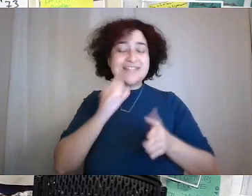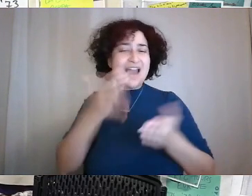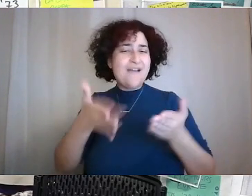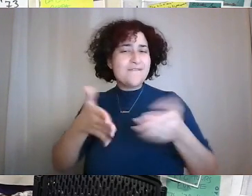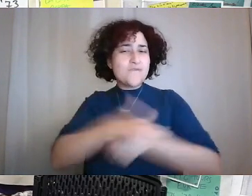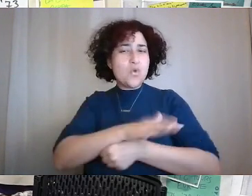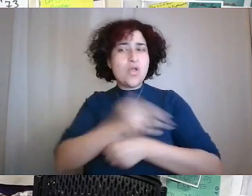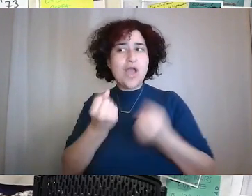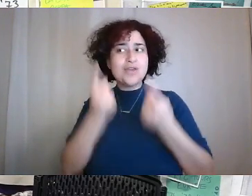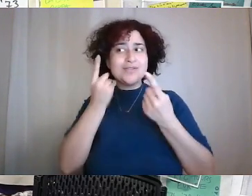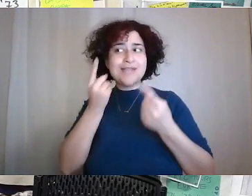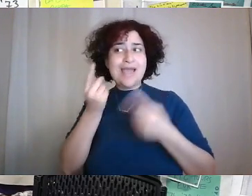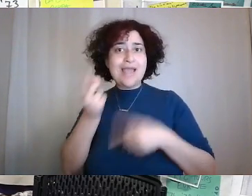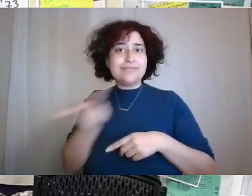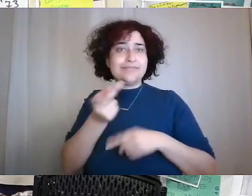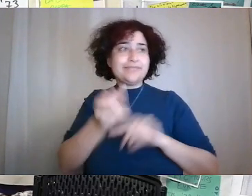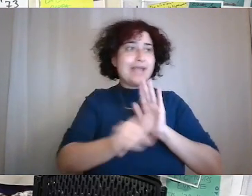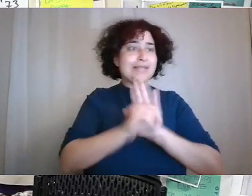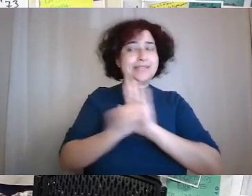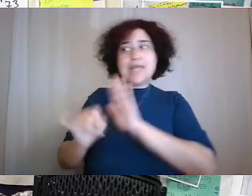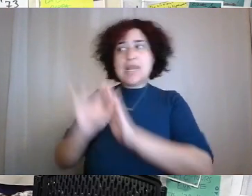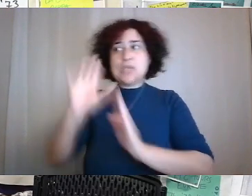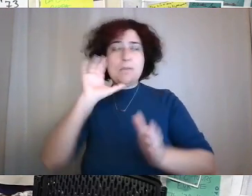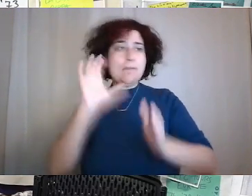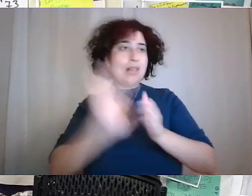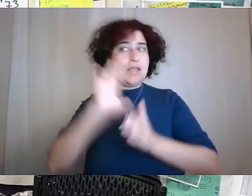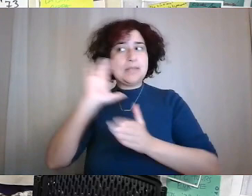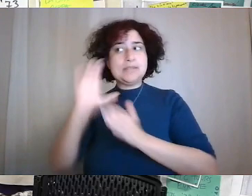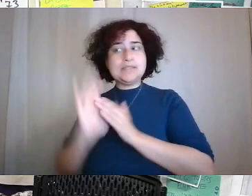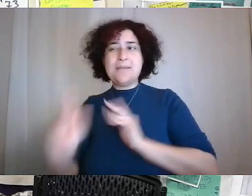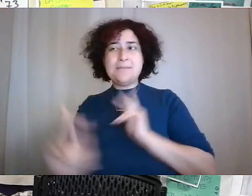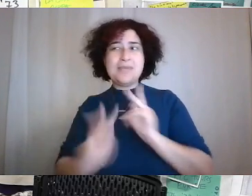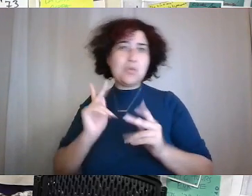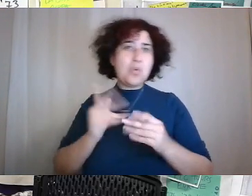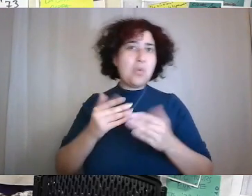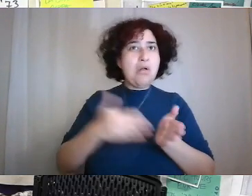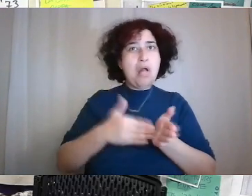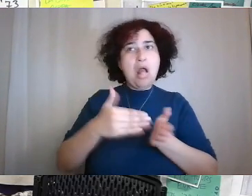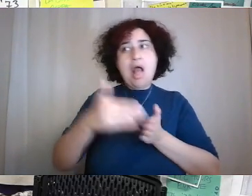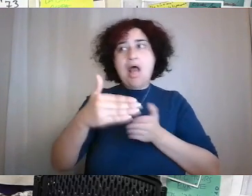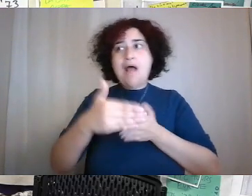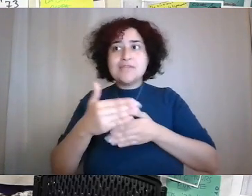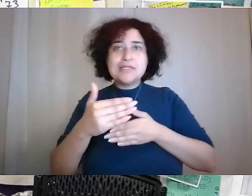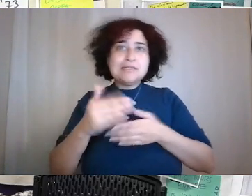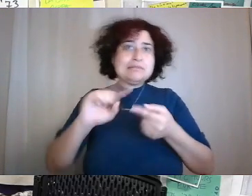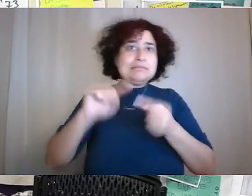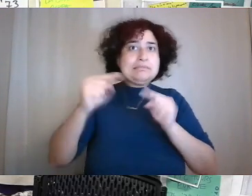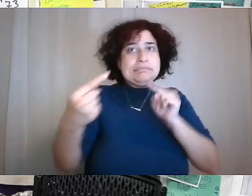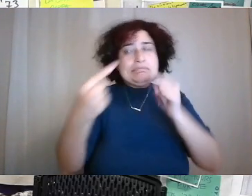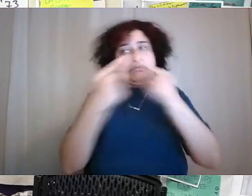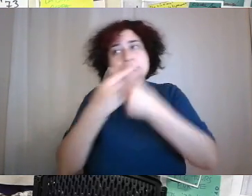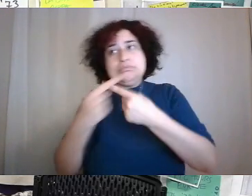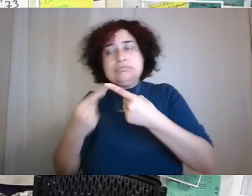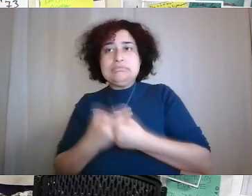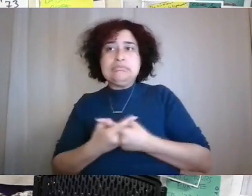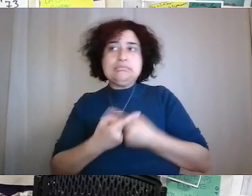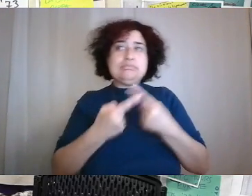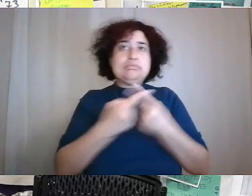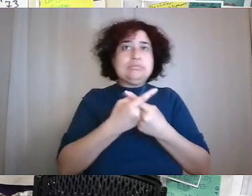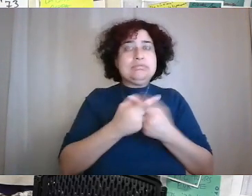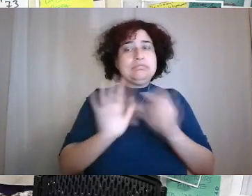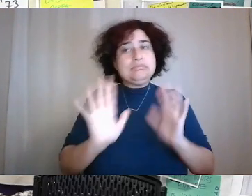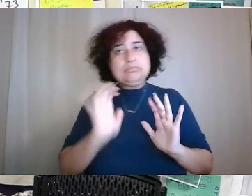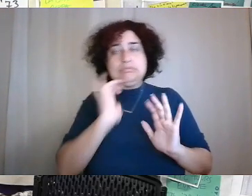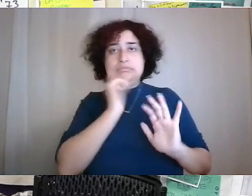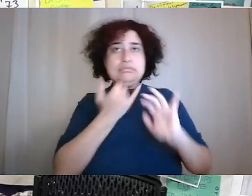identities, people will often stumble and offend one another, even if they earnestly wish to